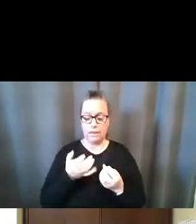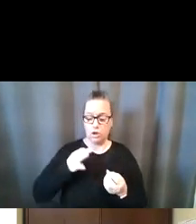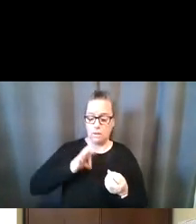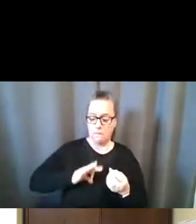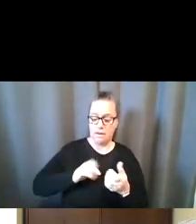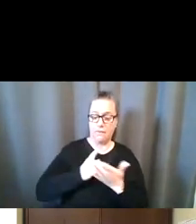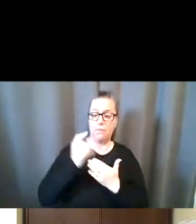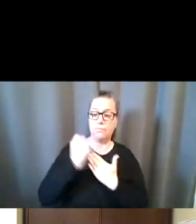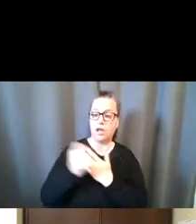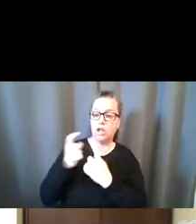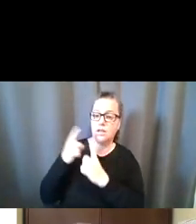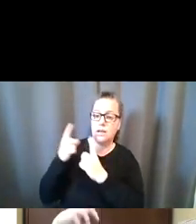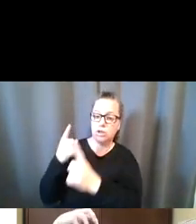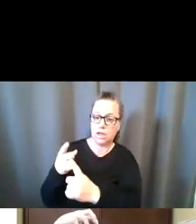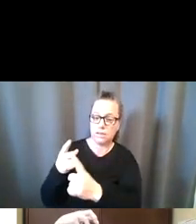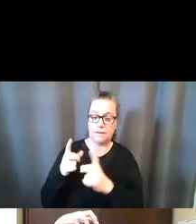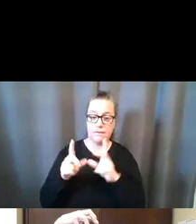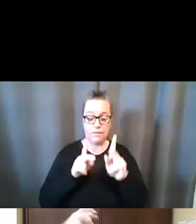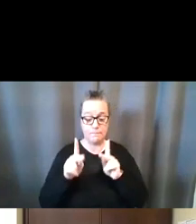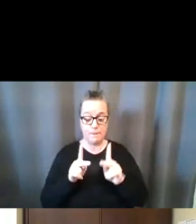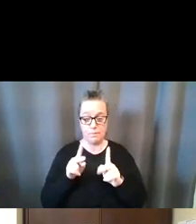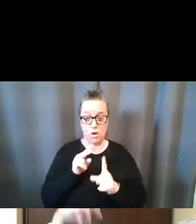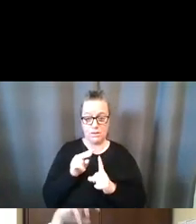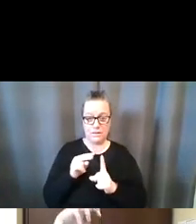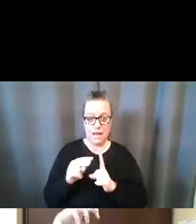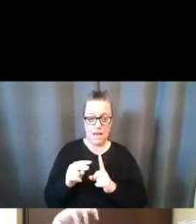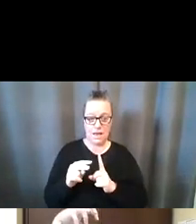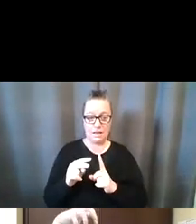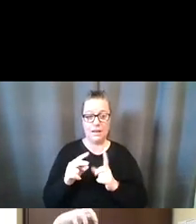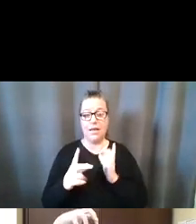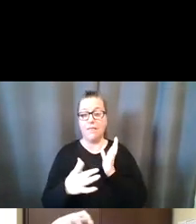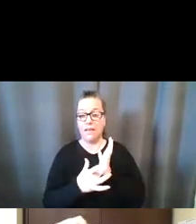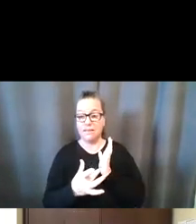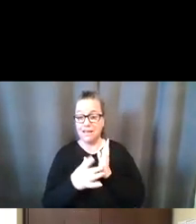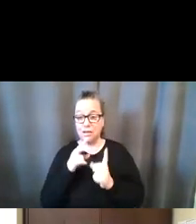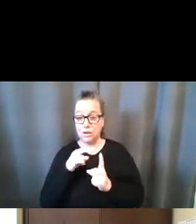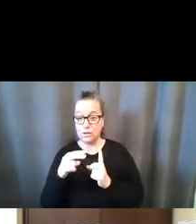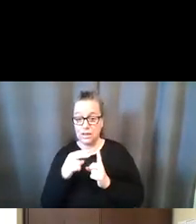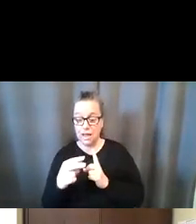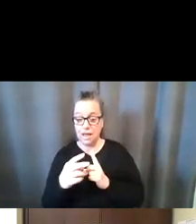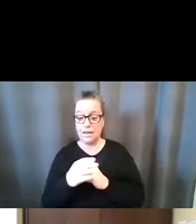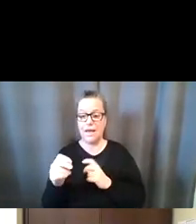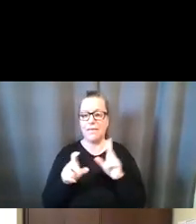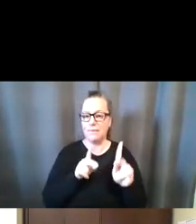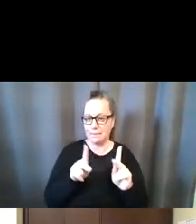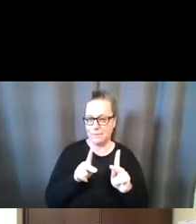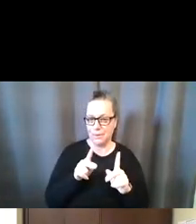project objectives, the people side, well, the technical side, and the people side.